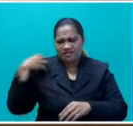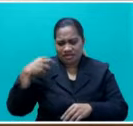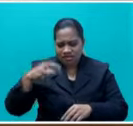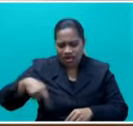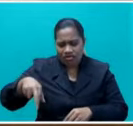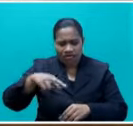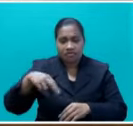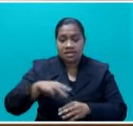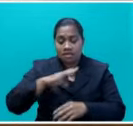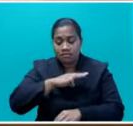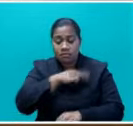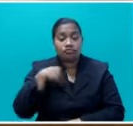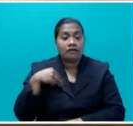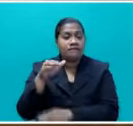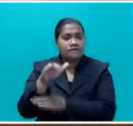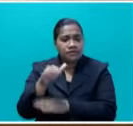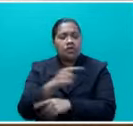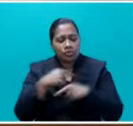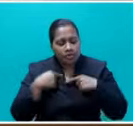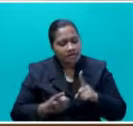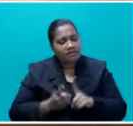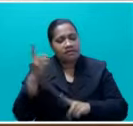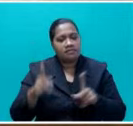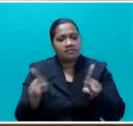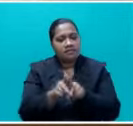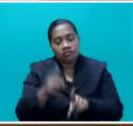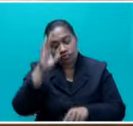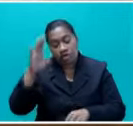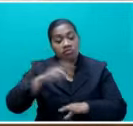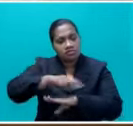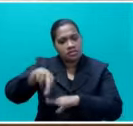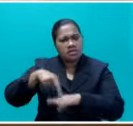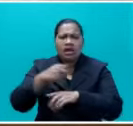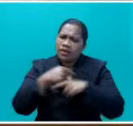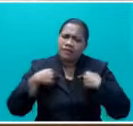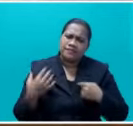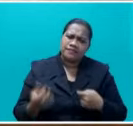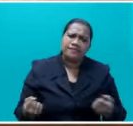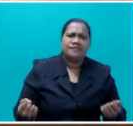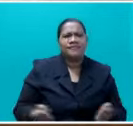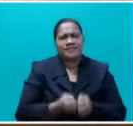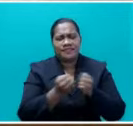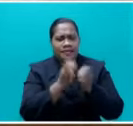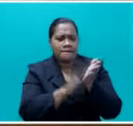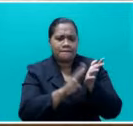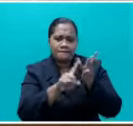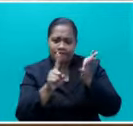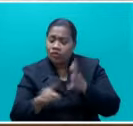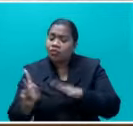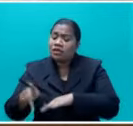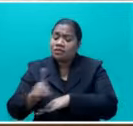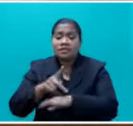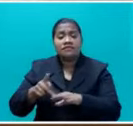We are development partners to countries in the region, Mr. Speaker. We have many memorandum of understanding with Pacific Small Island